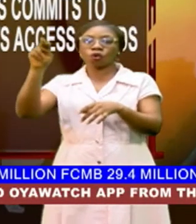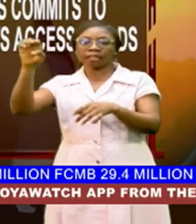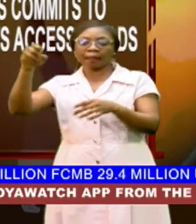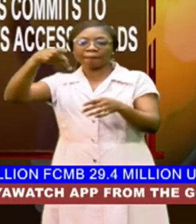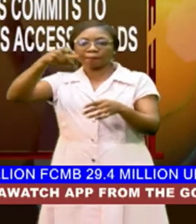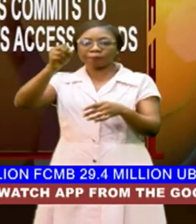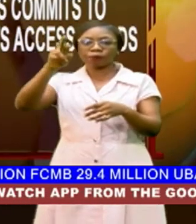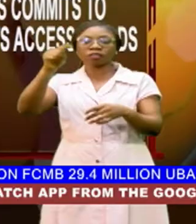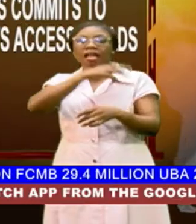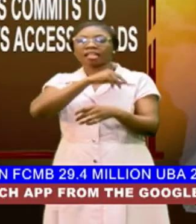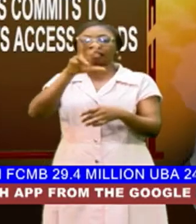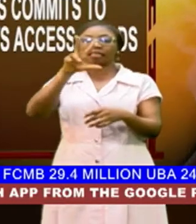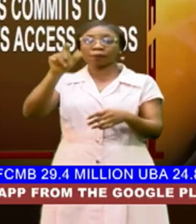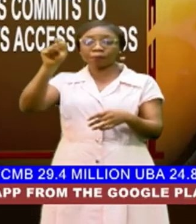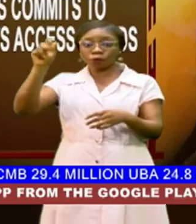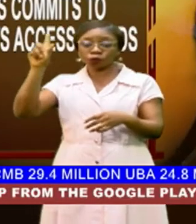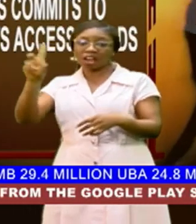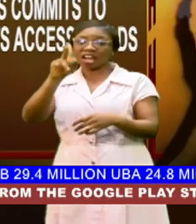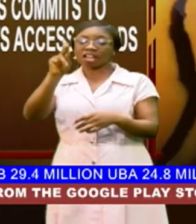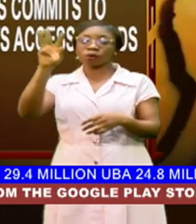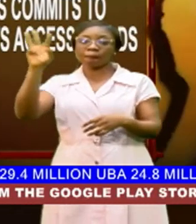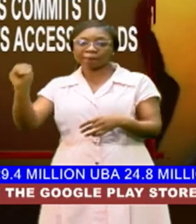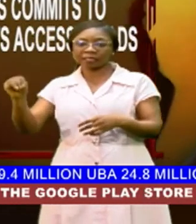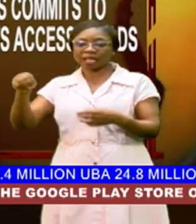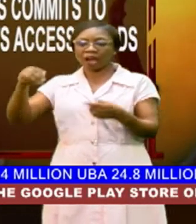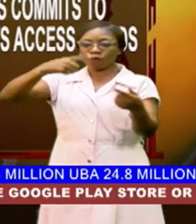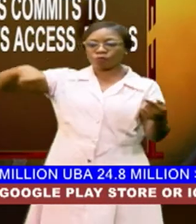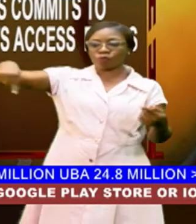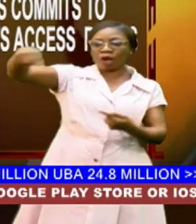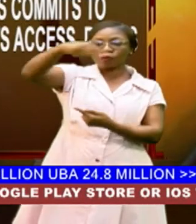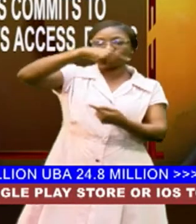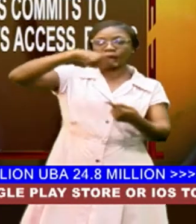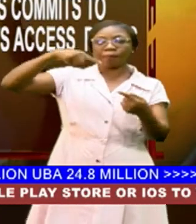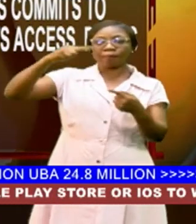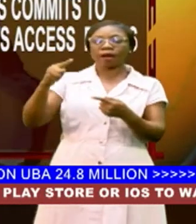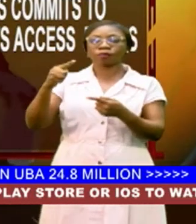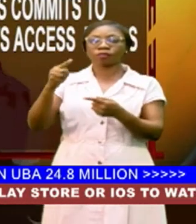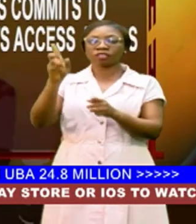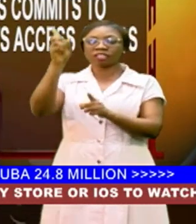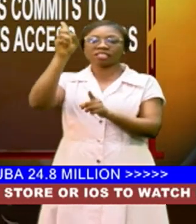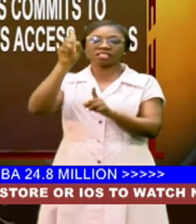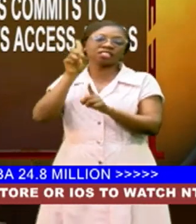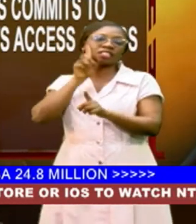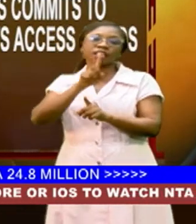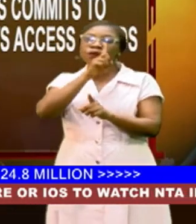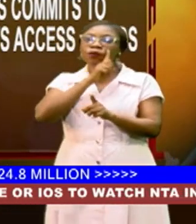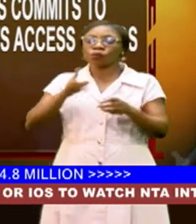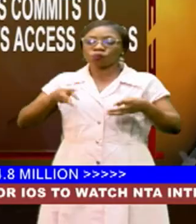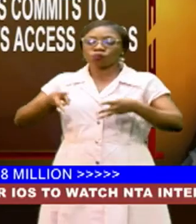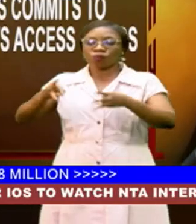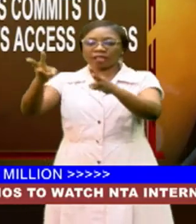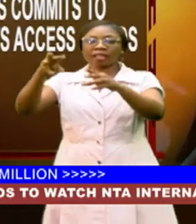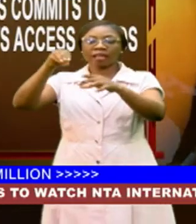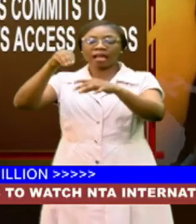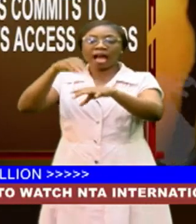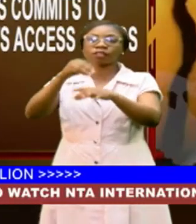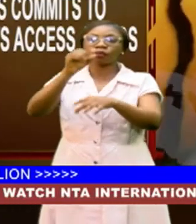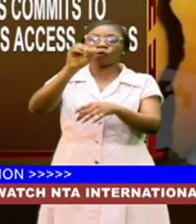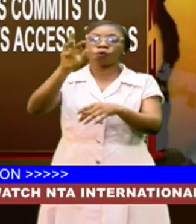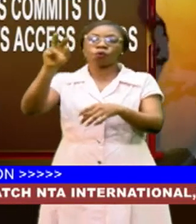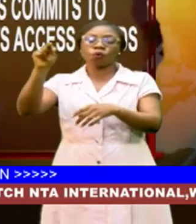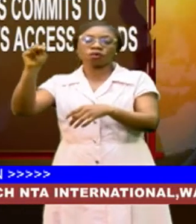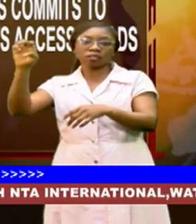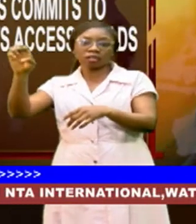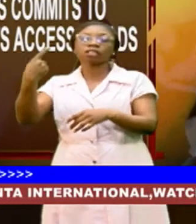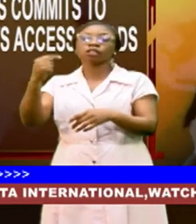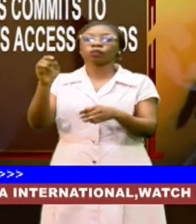3.1 kilometers Fleet Roundabout single carriageway also at One Port. The Works Minister